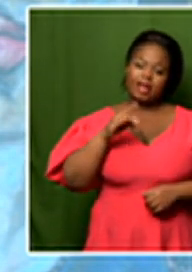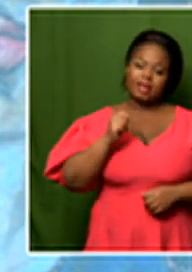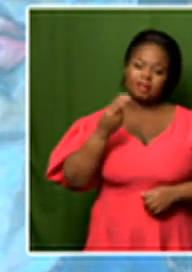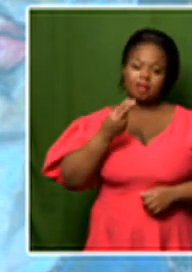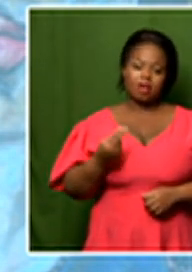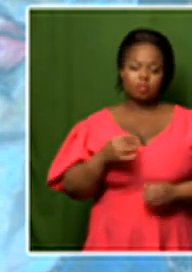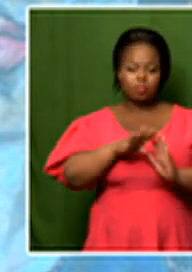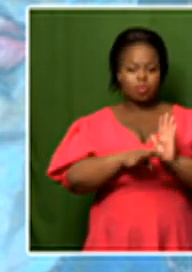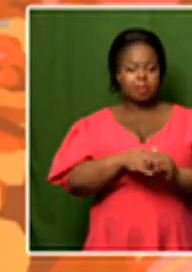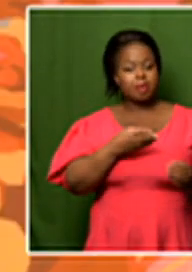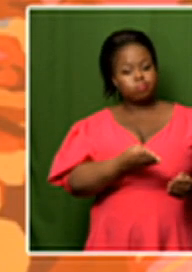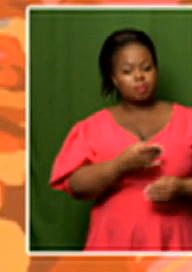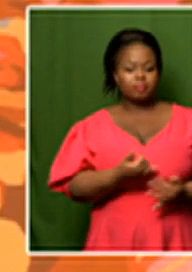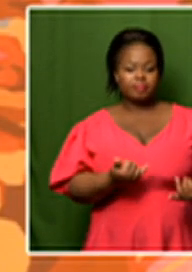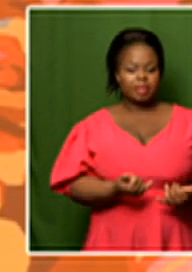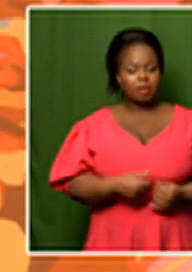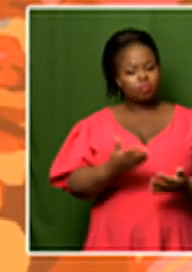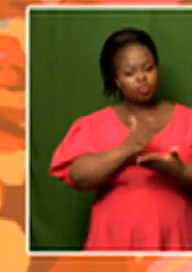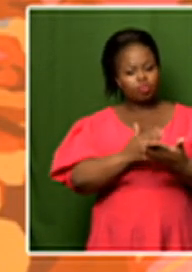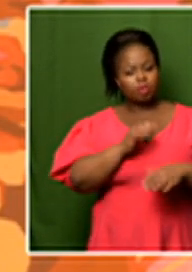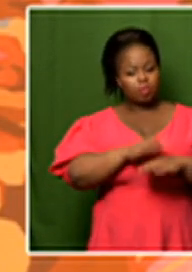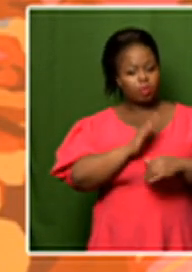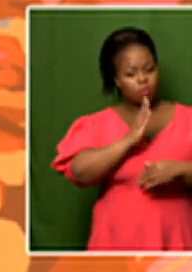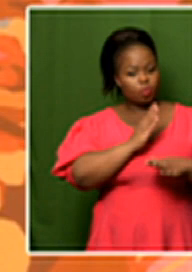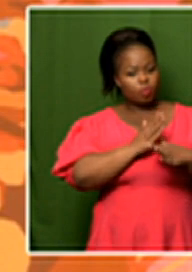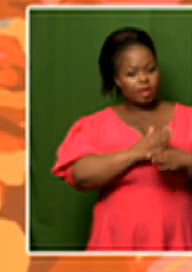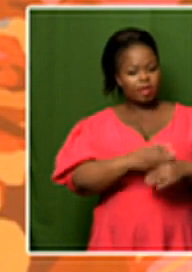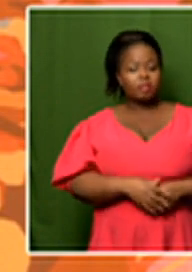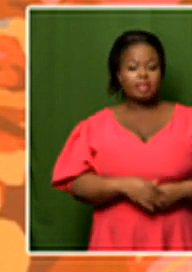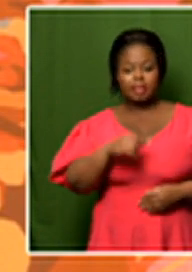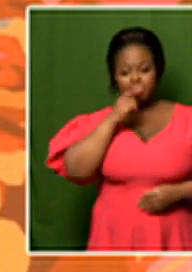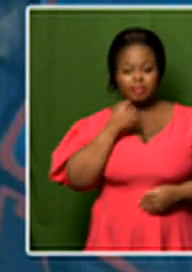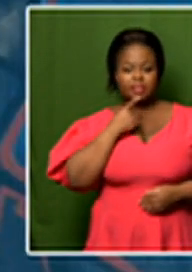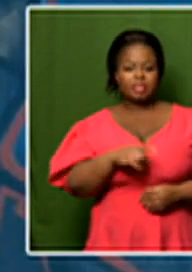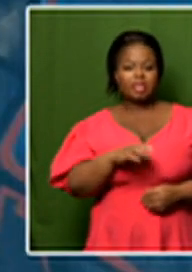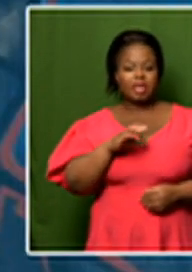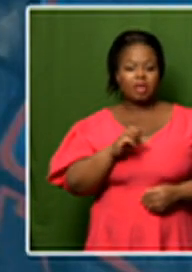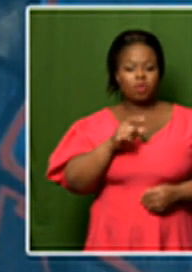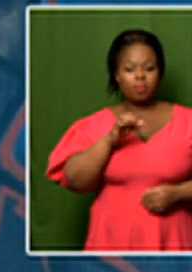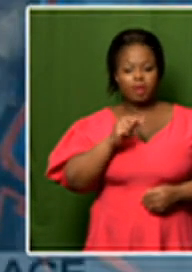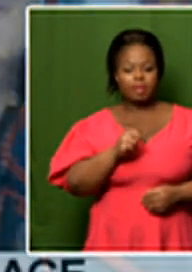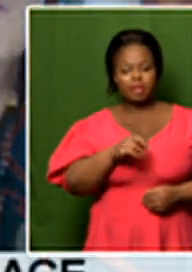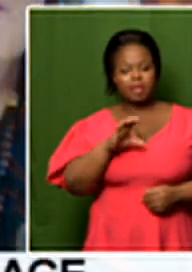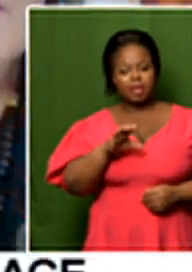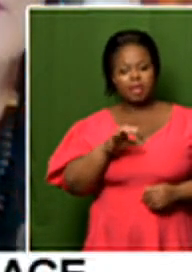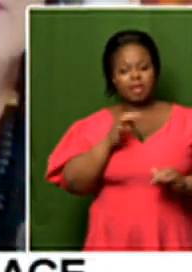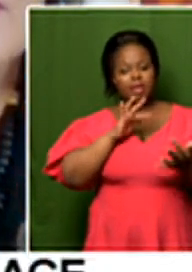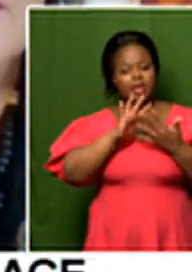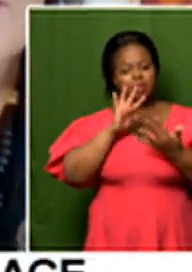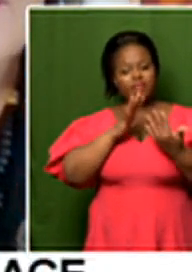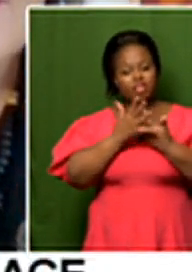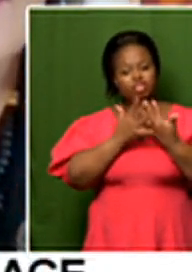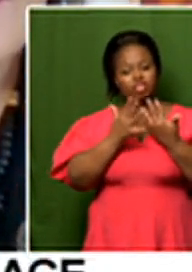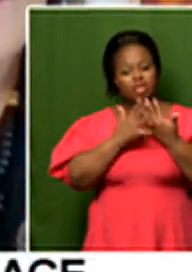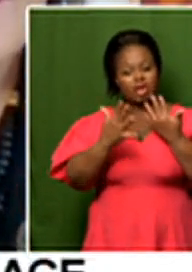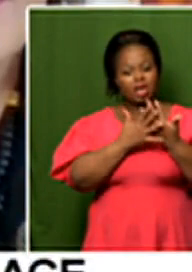Program. She joins us now this morning to share more on her work and exhibition titled The Urban Camouflage Series. A very good morning to you, Lee. Thank you so much for